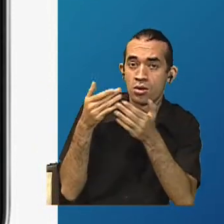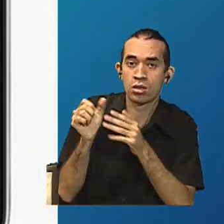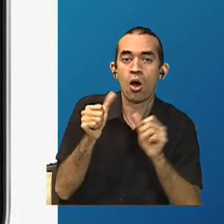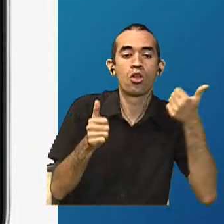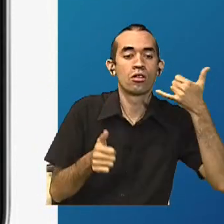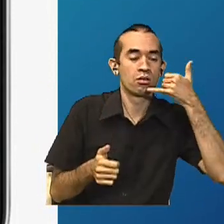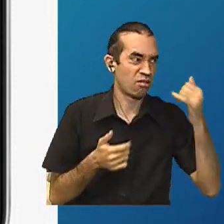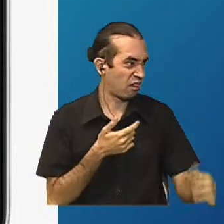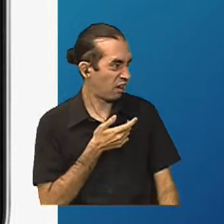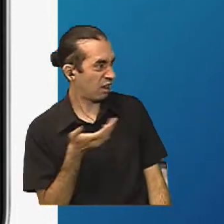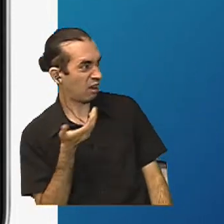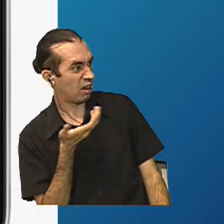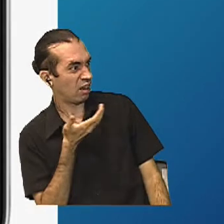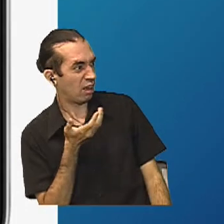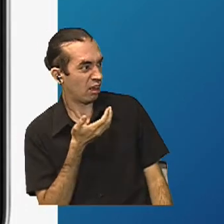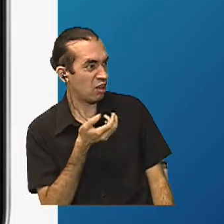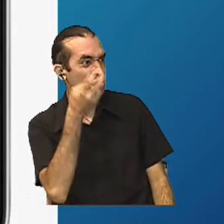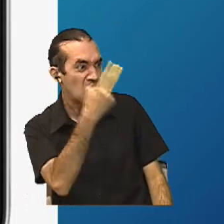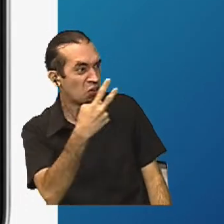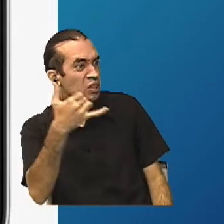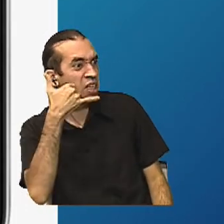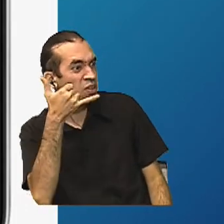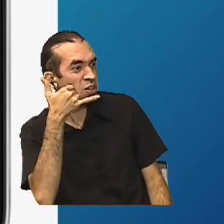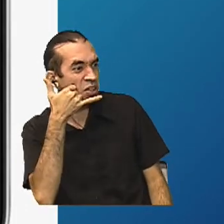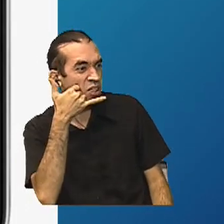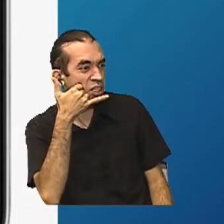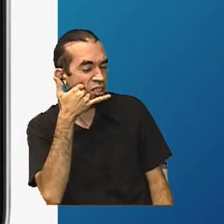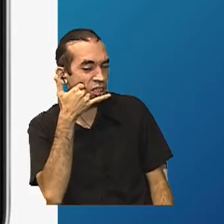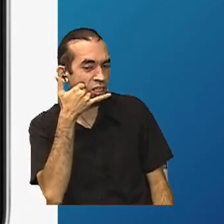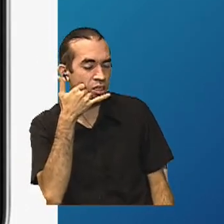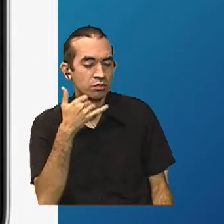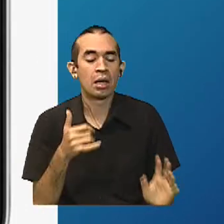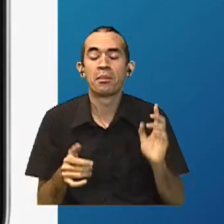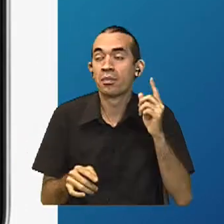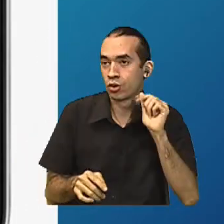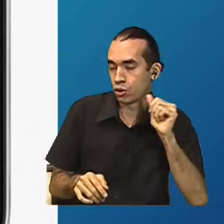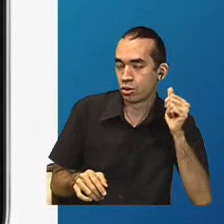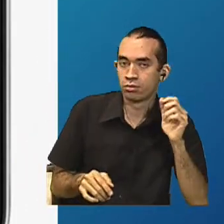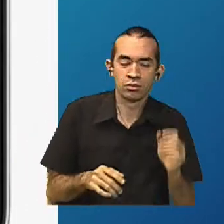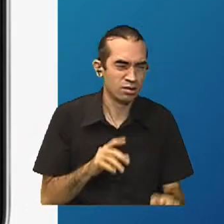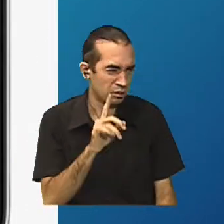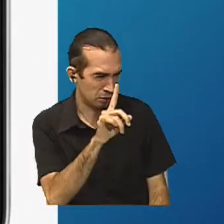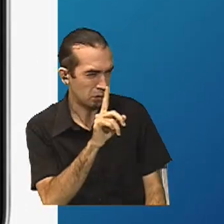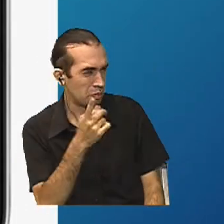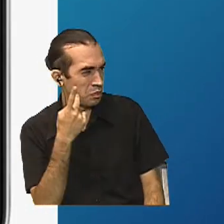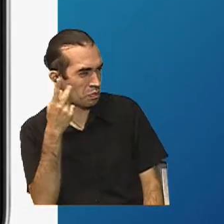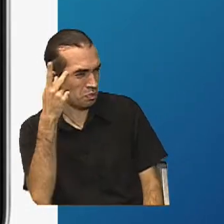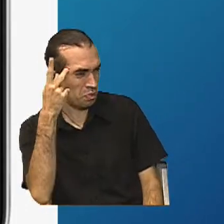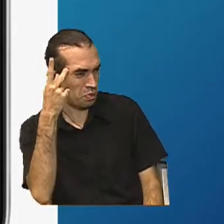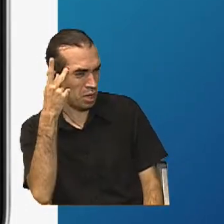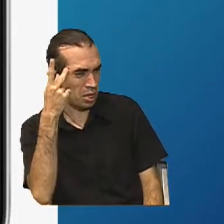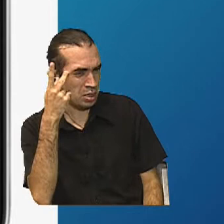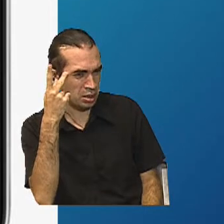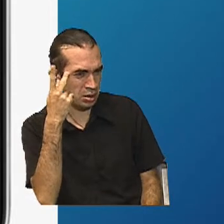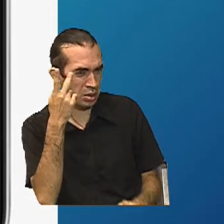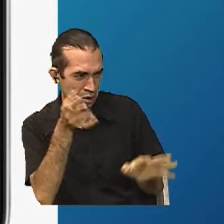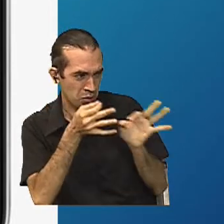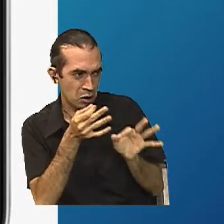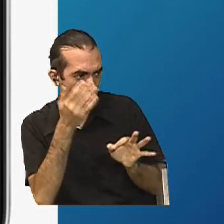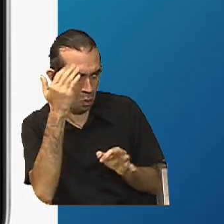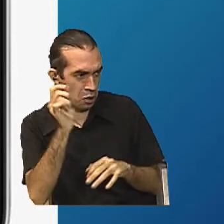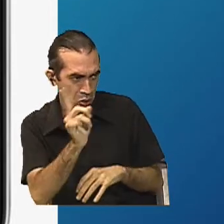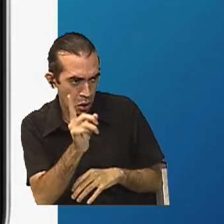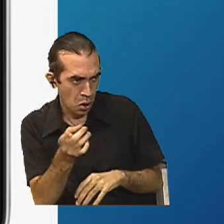What? You have 2 phones? That's beside the point. So did your parents give you a reason for not buying you a new